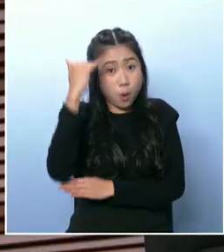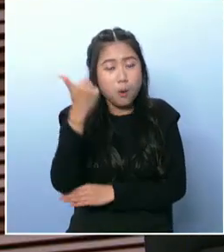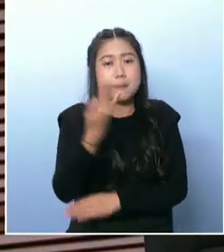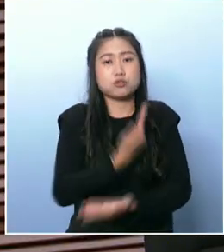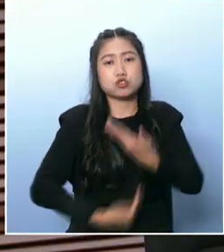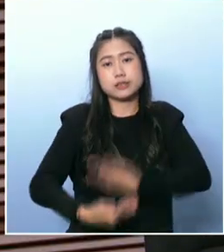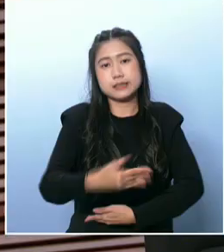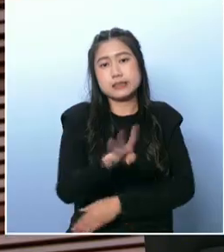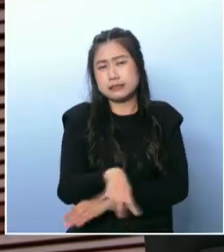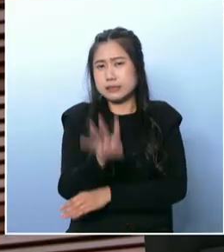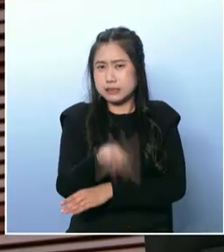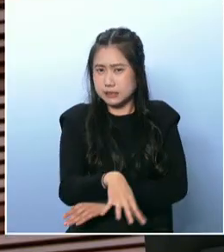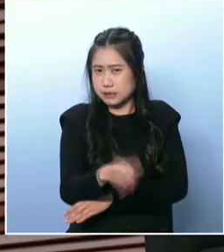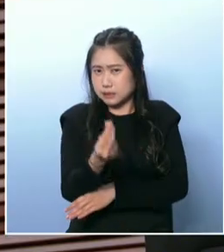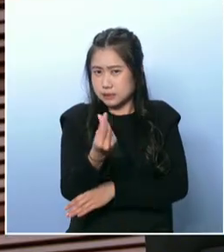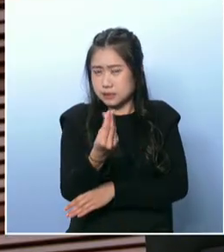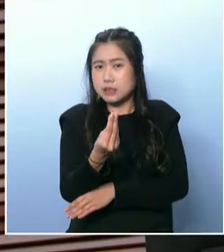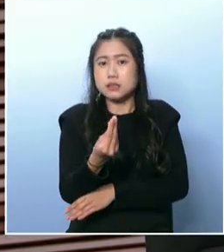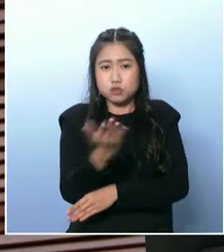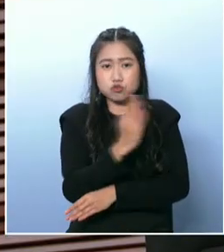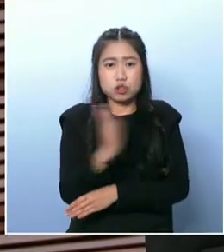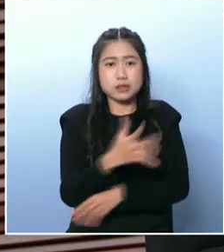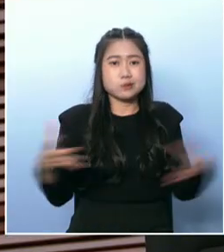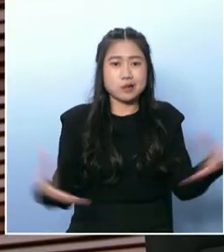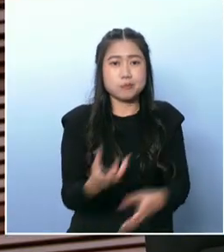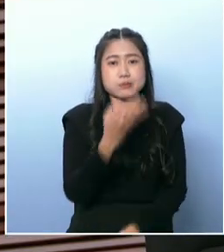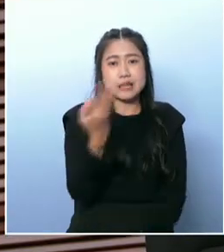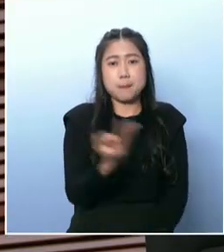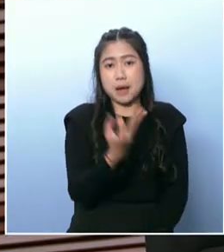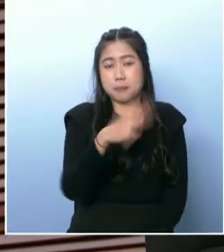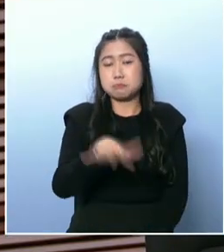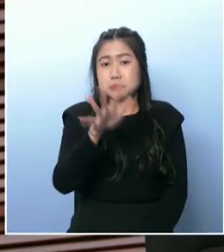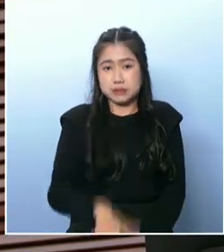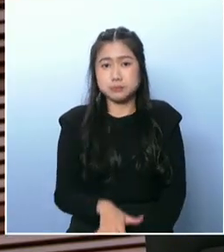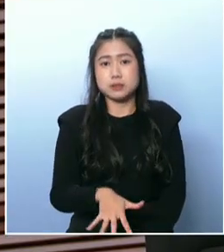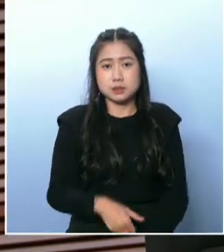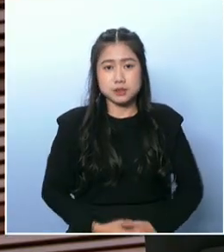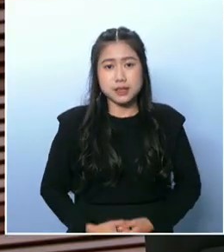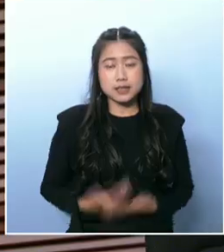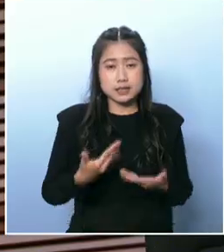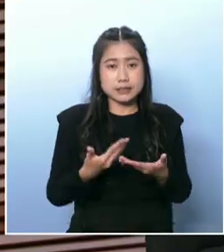of $30,000, and it is a higher DA, so the subsidy is about $4,000, so the limit is